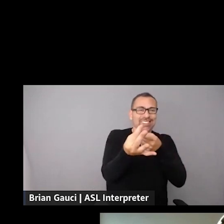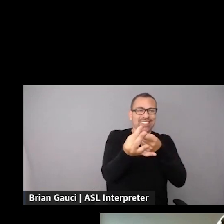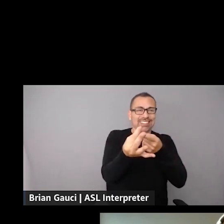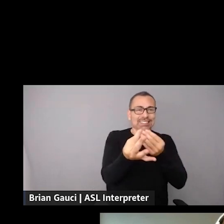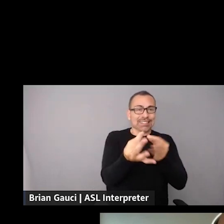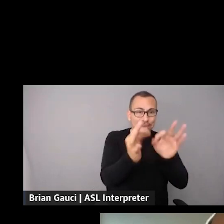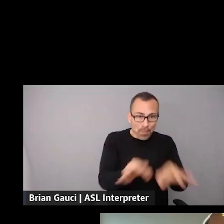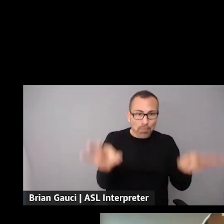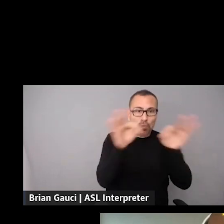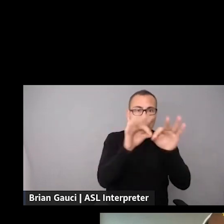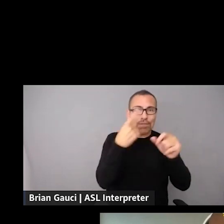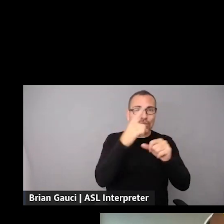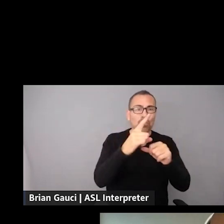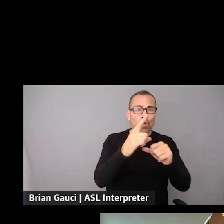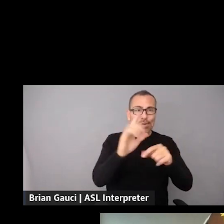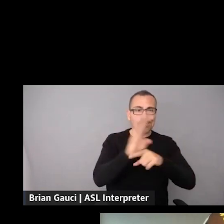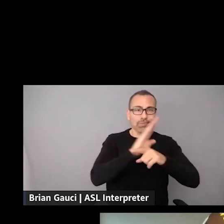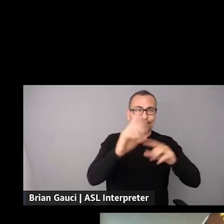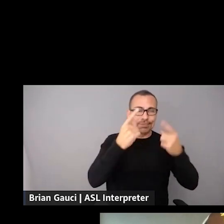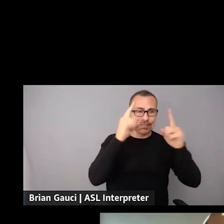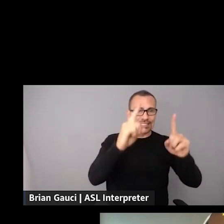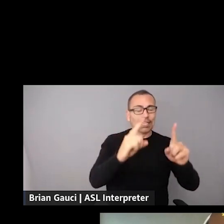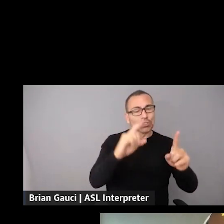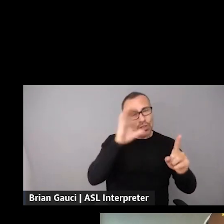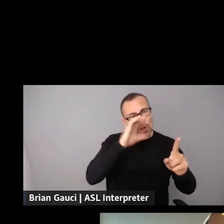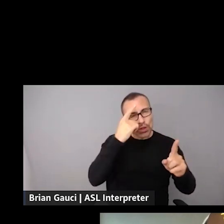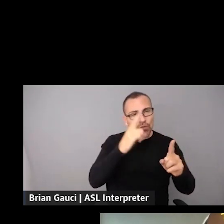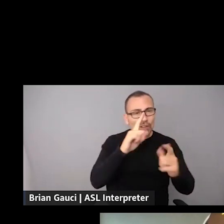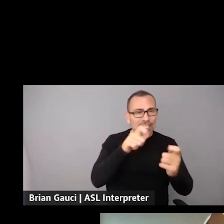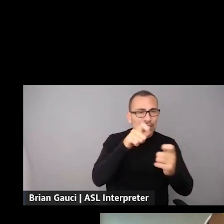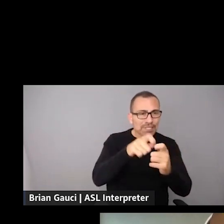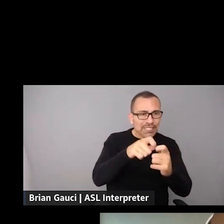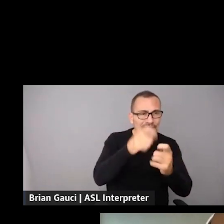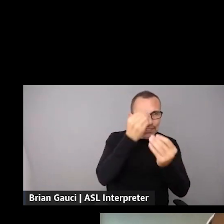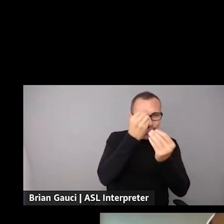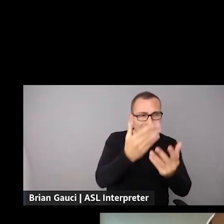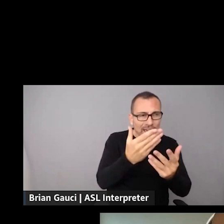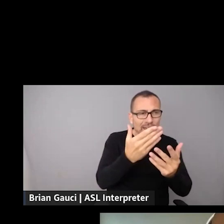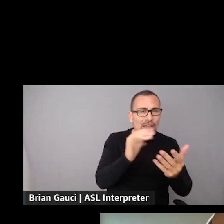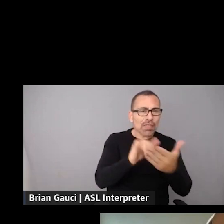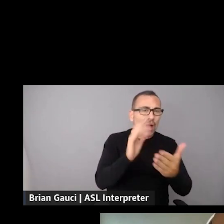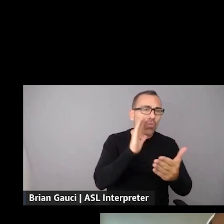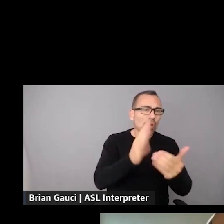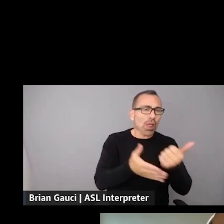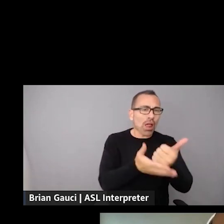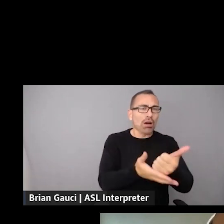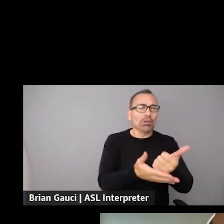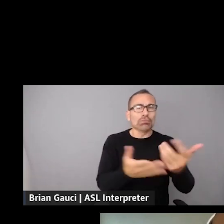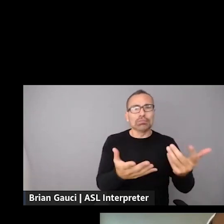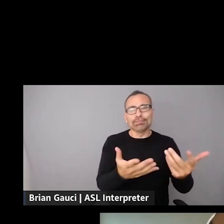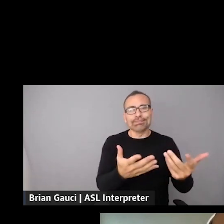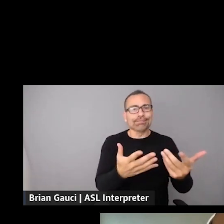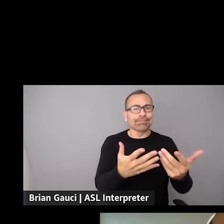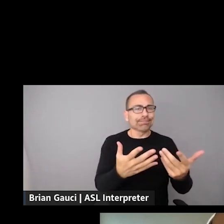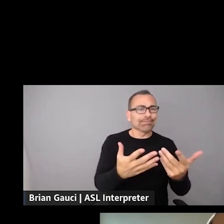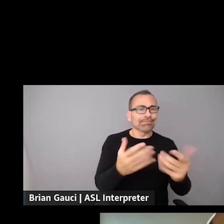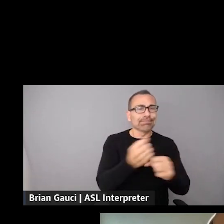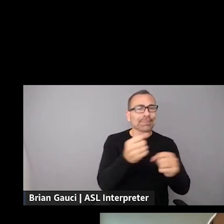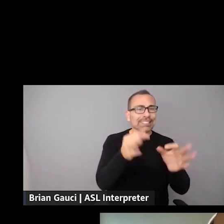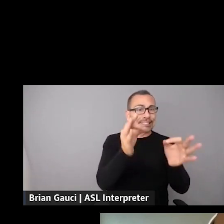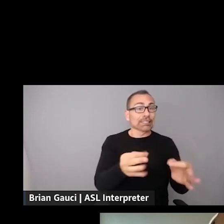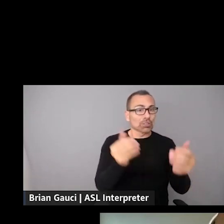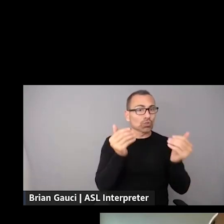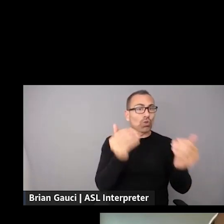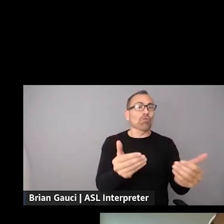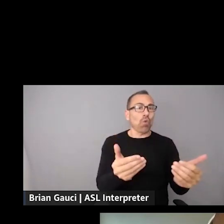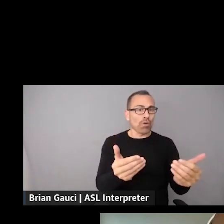they're looking for that curated data to be able to help use that to inform their